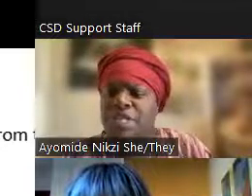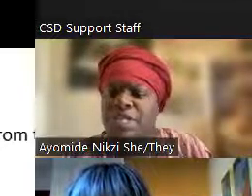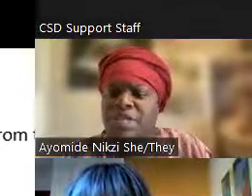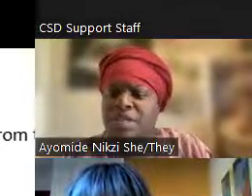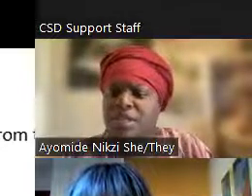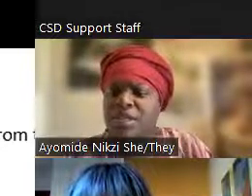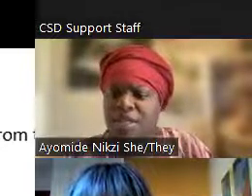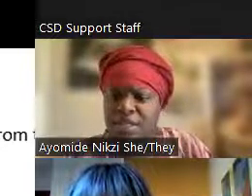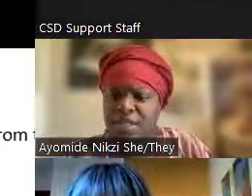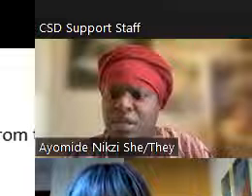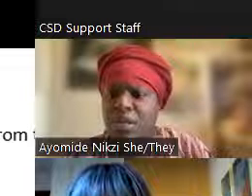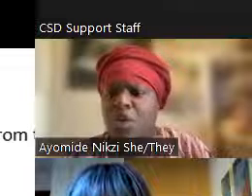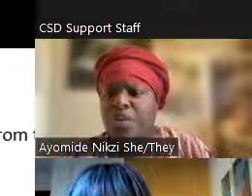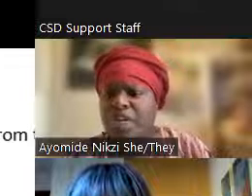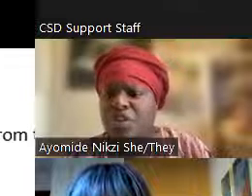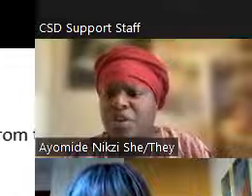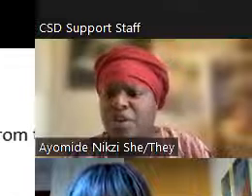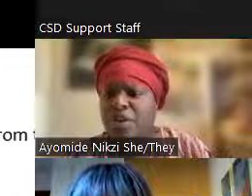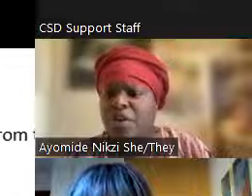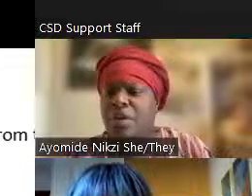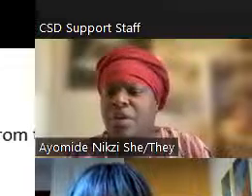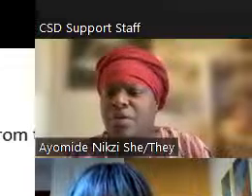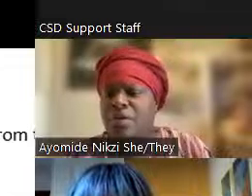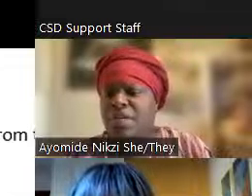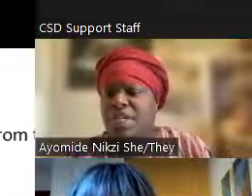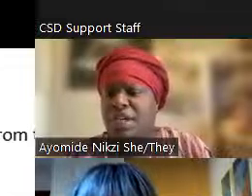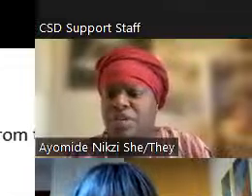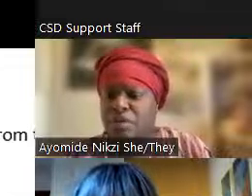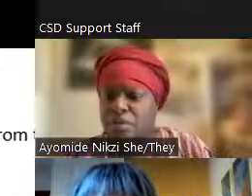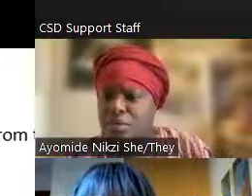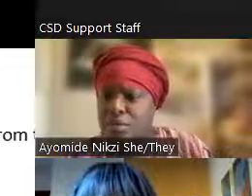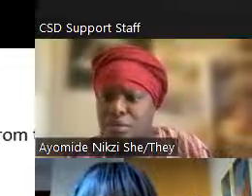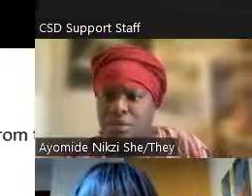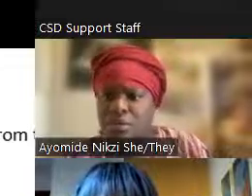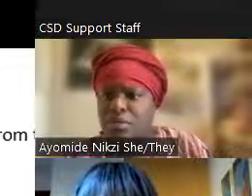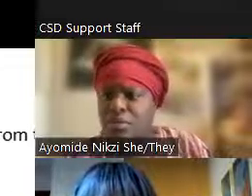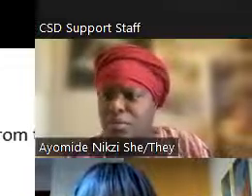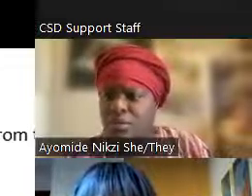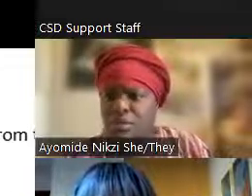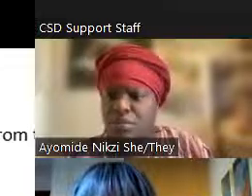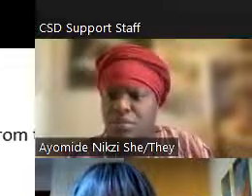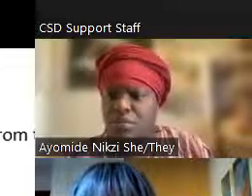full consensus related to a letter to City Council.